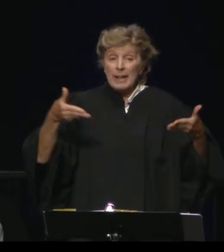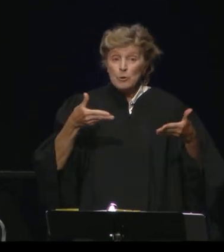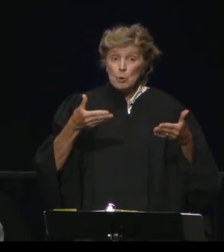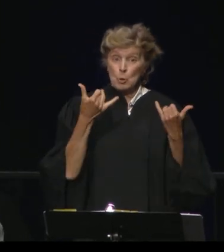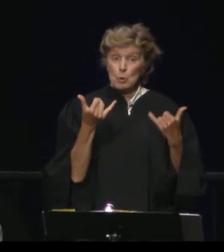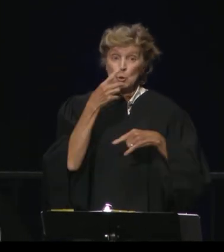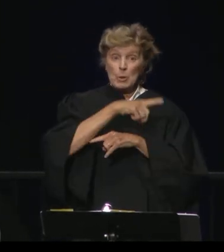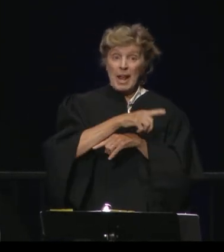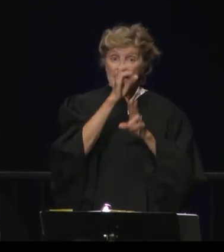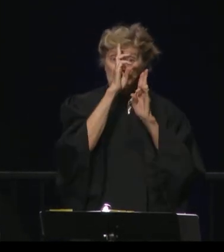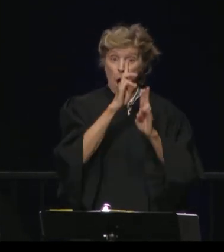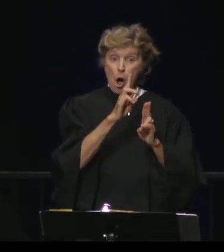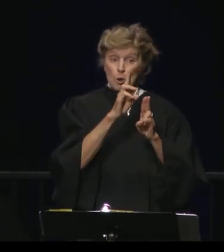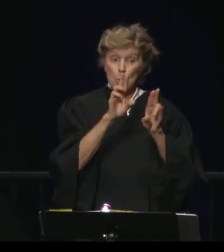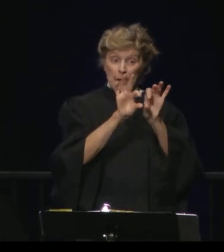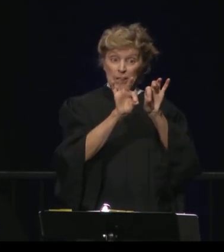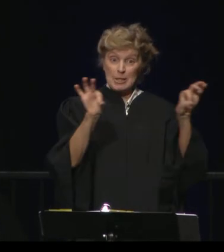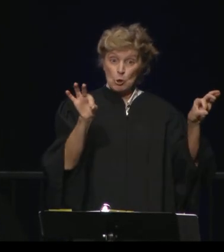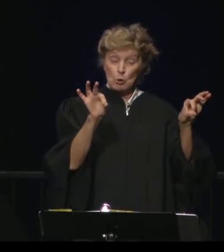degree recipient.